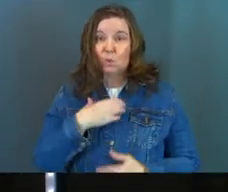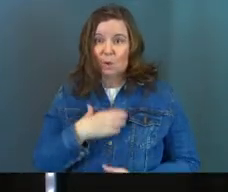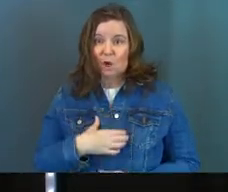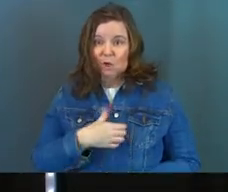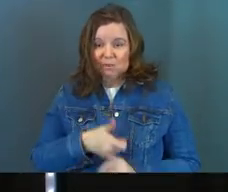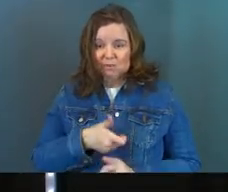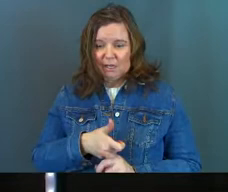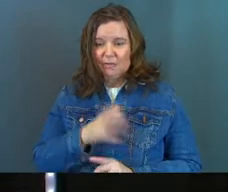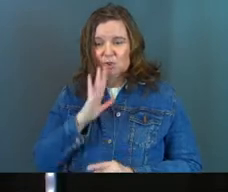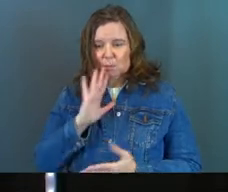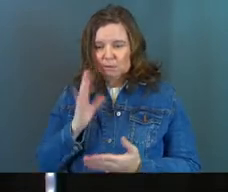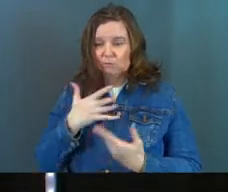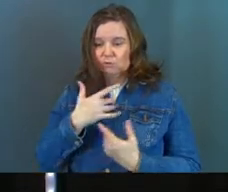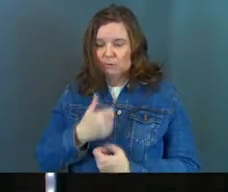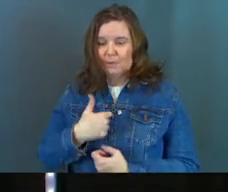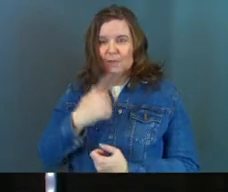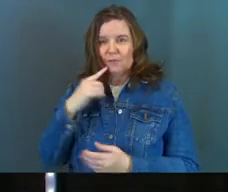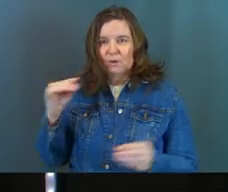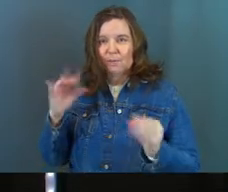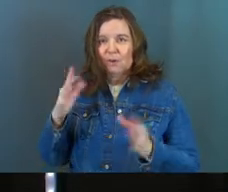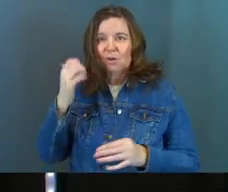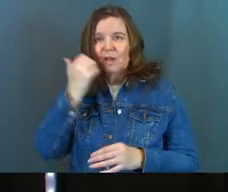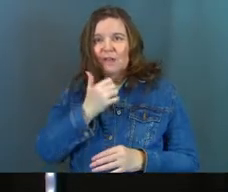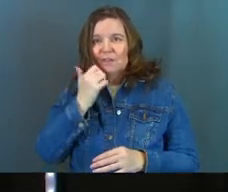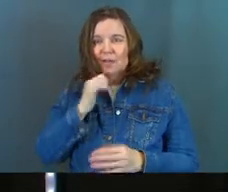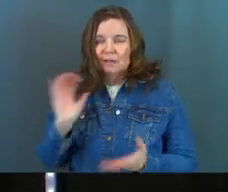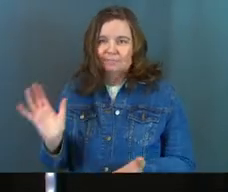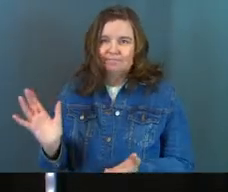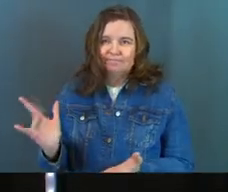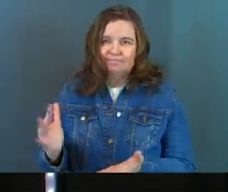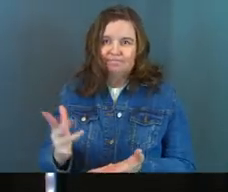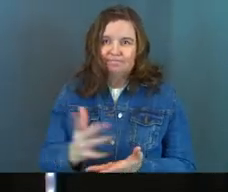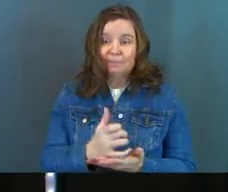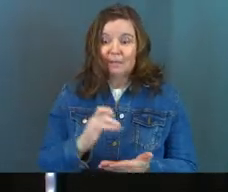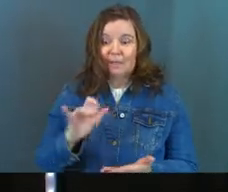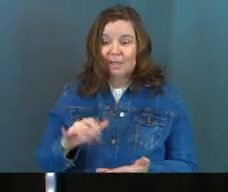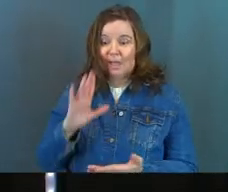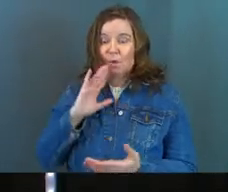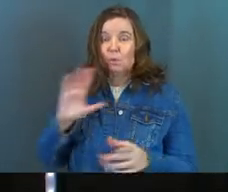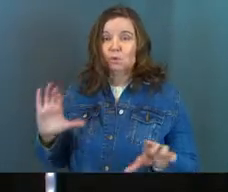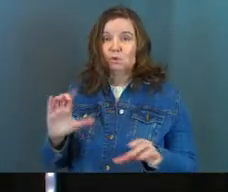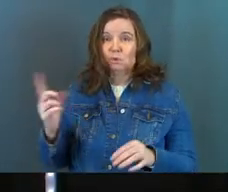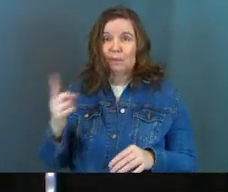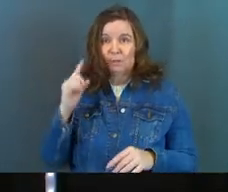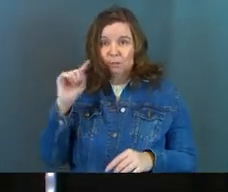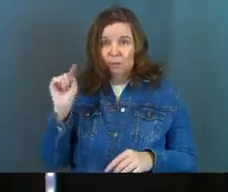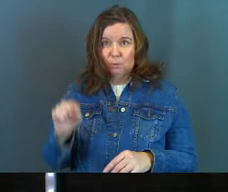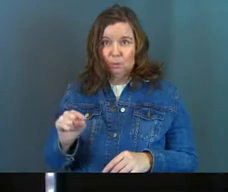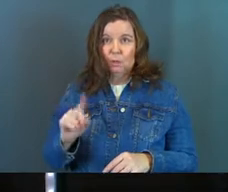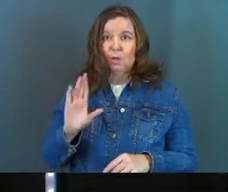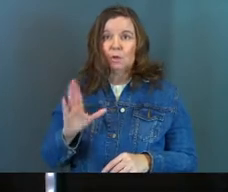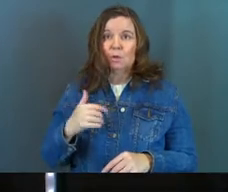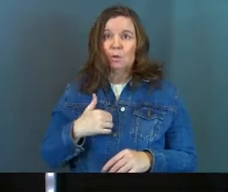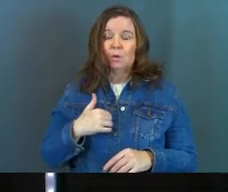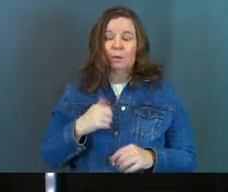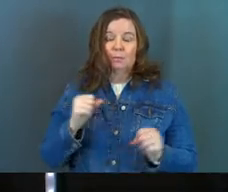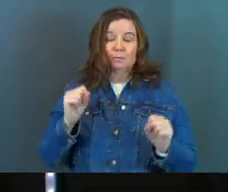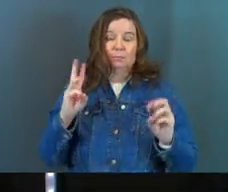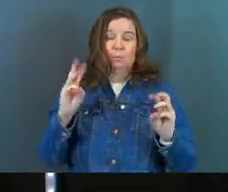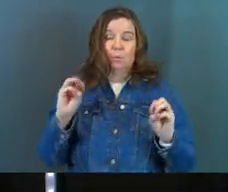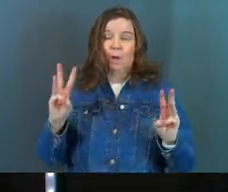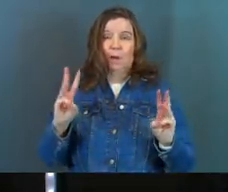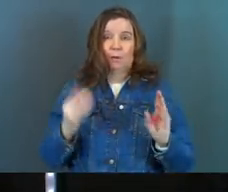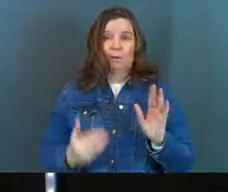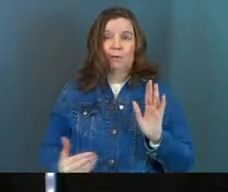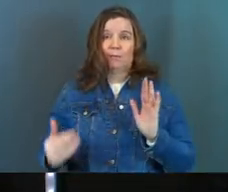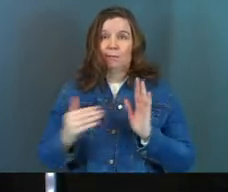hungry, and you're going to trust me for the miracle every single day, because that's going to do something to you. And you're going to be wowed at it